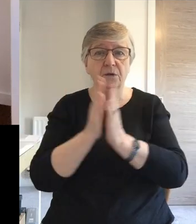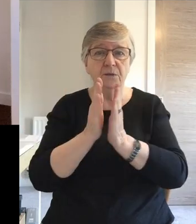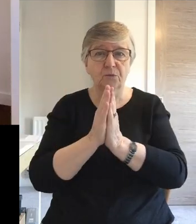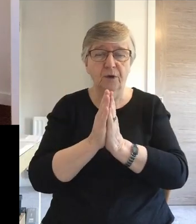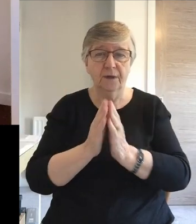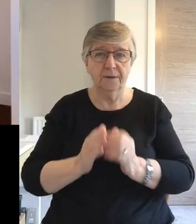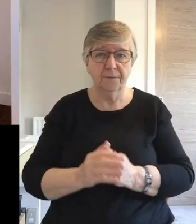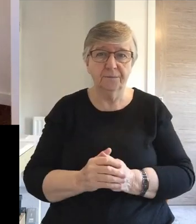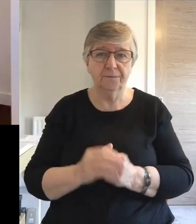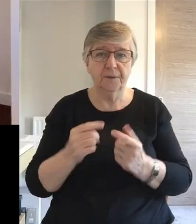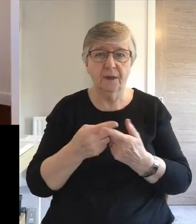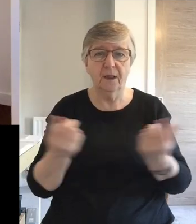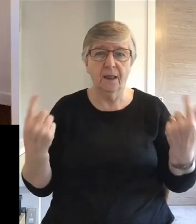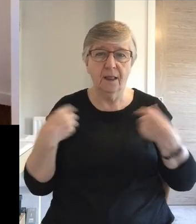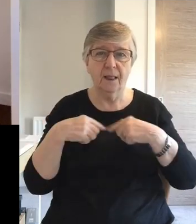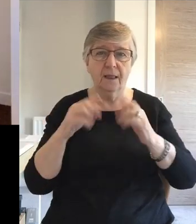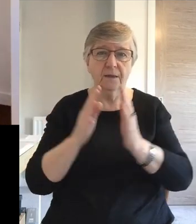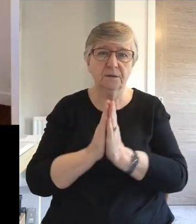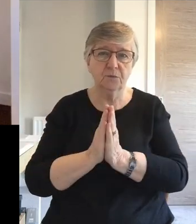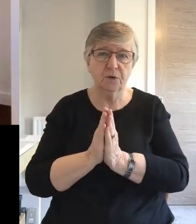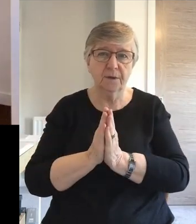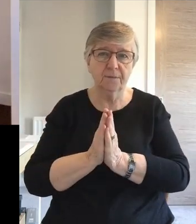together. So let's pray.